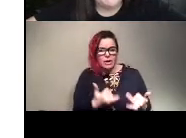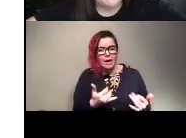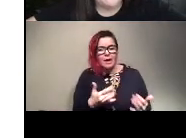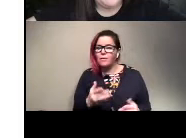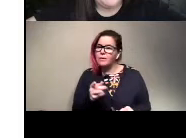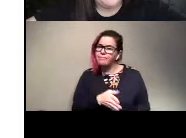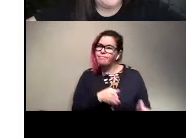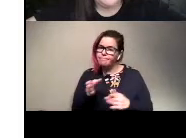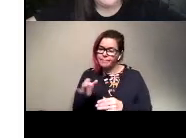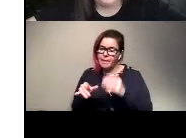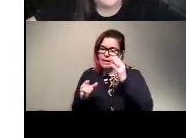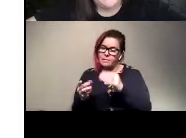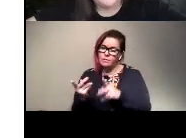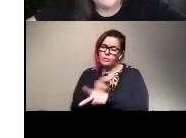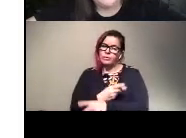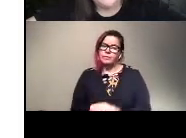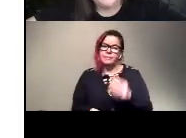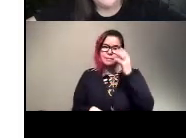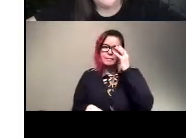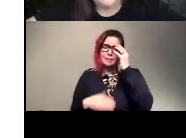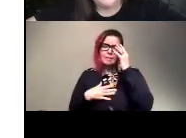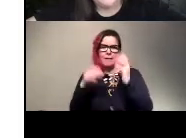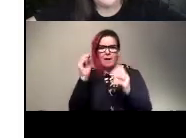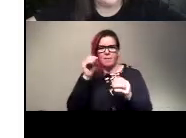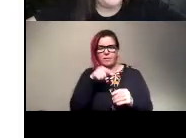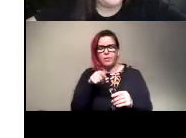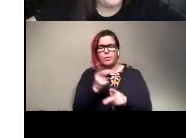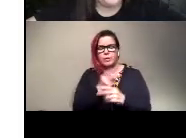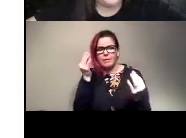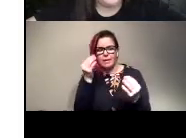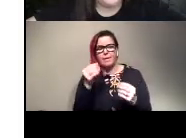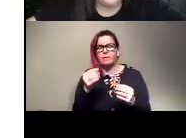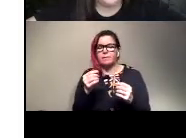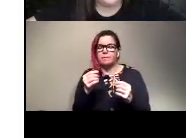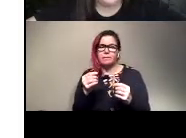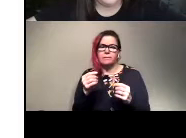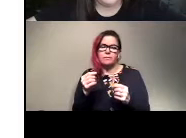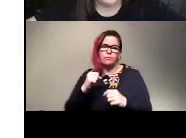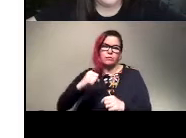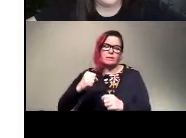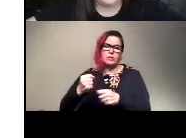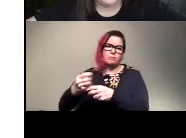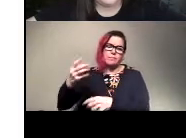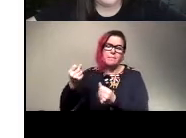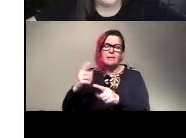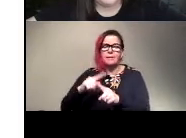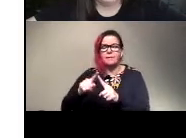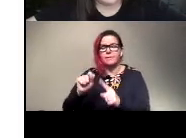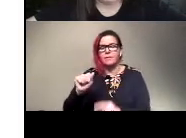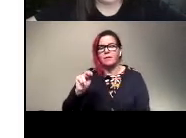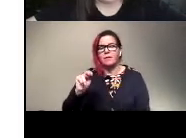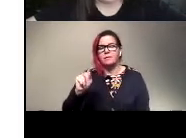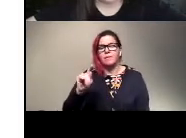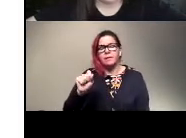that's the worst bacteria and the ones we have to think about and consider and think about our practices and